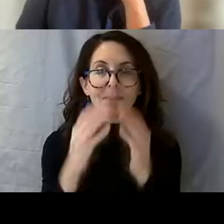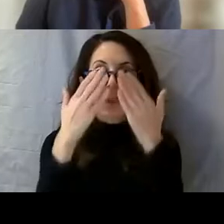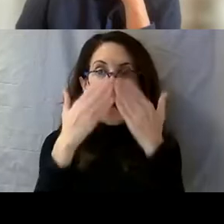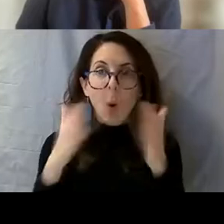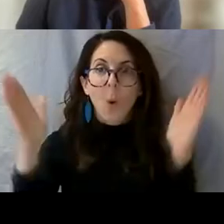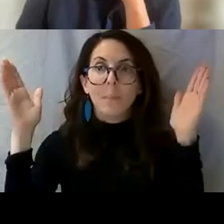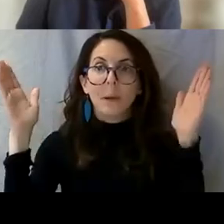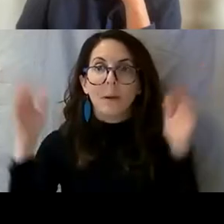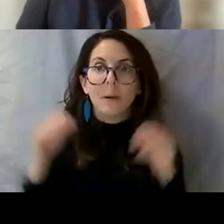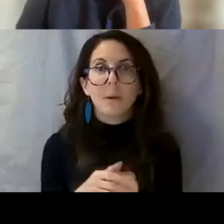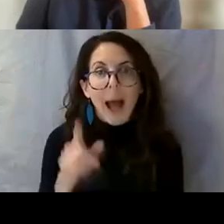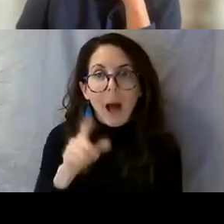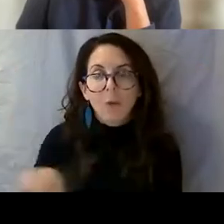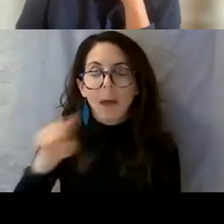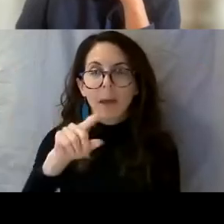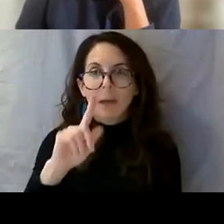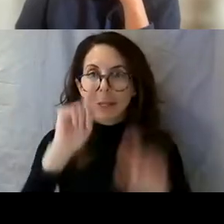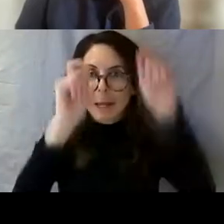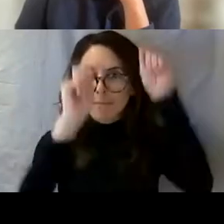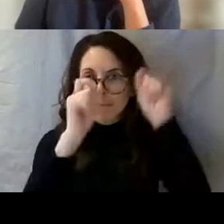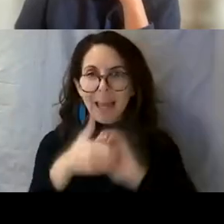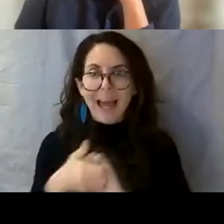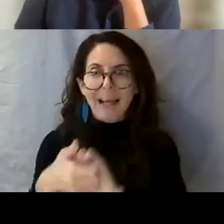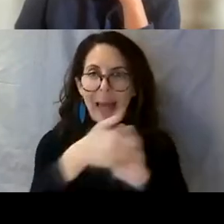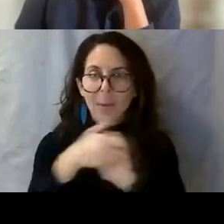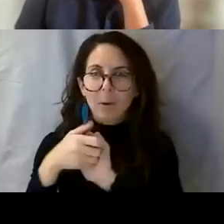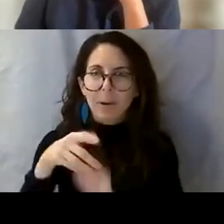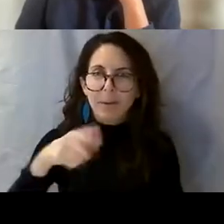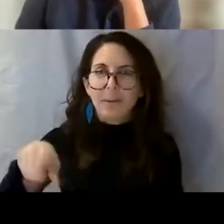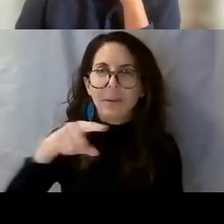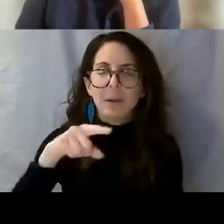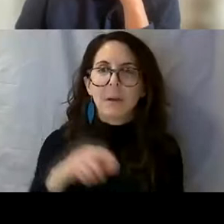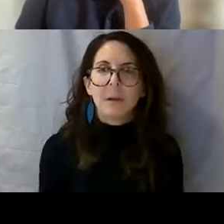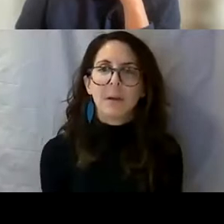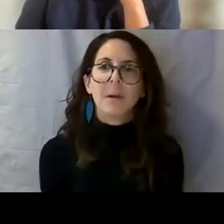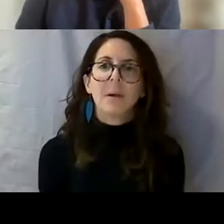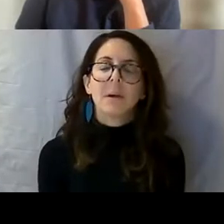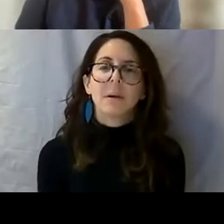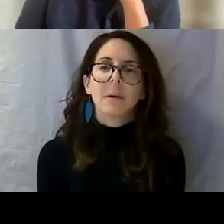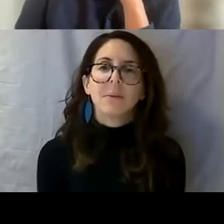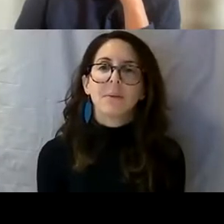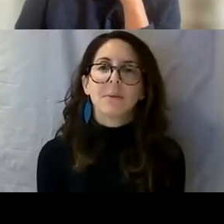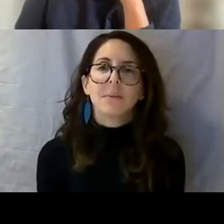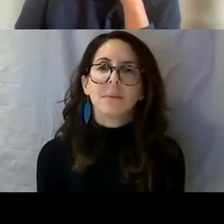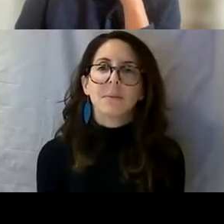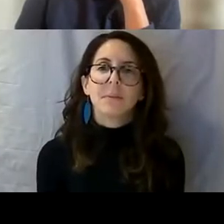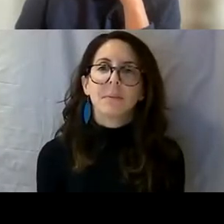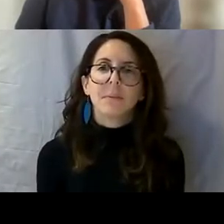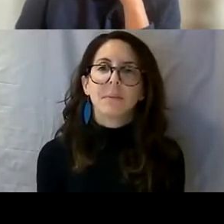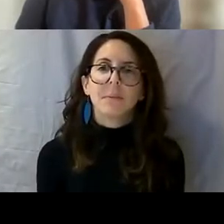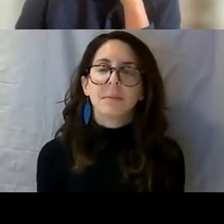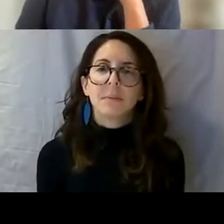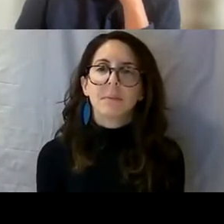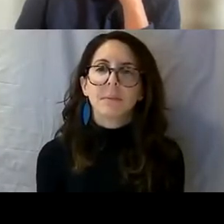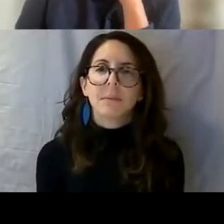act as collaborators, to not be, you know, the whole question about strategic philanthropy,